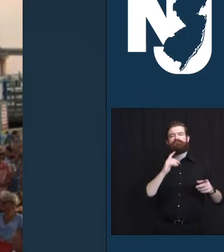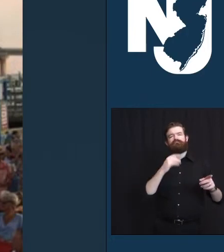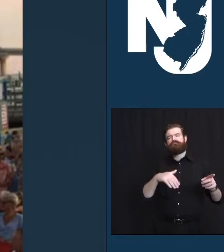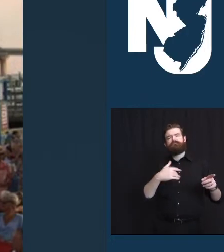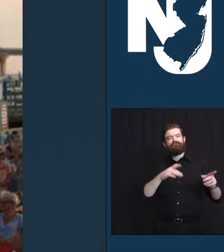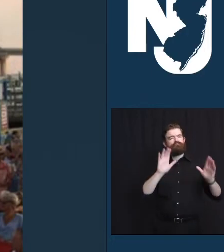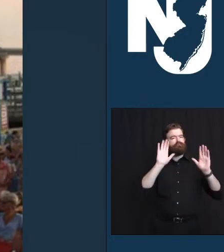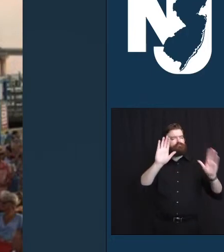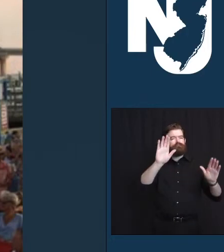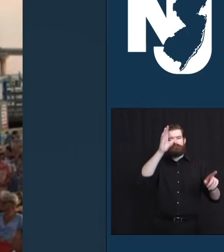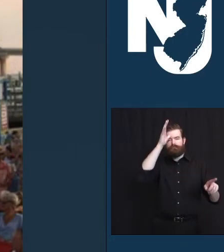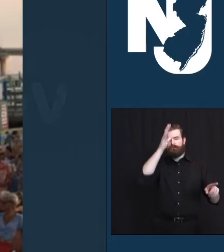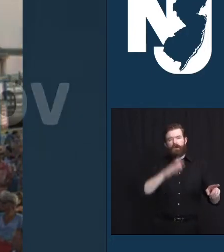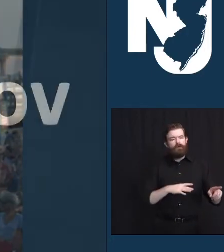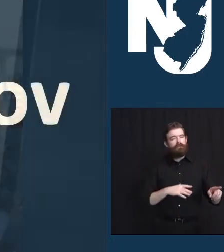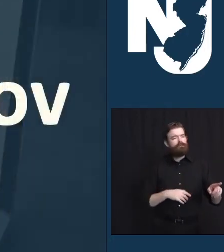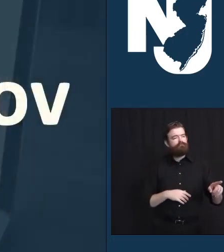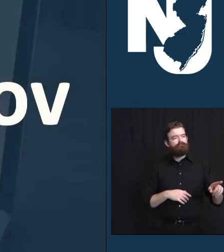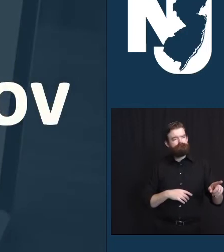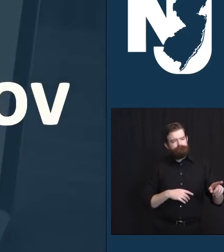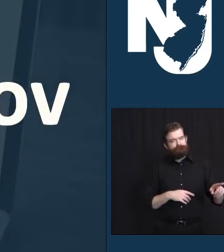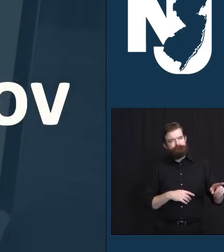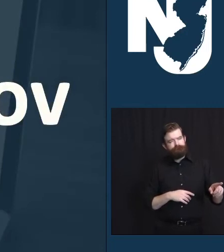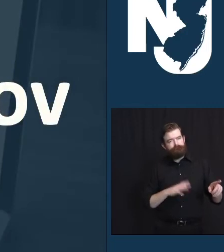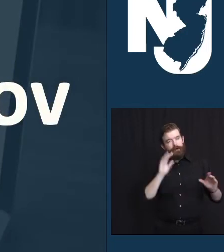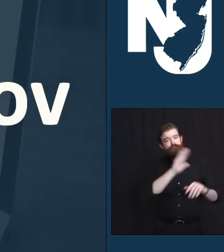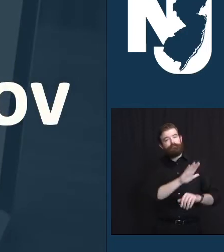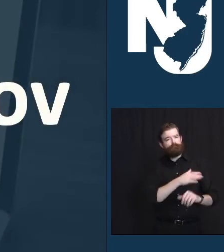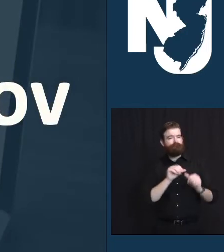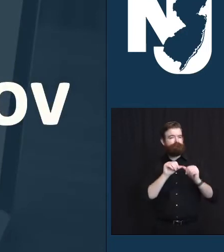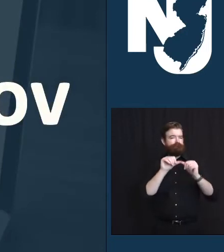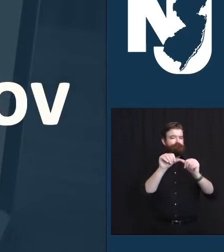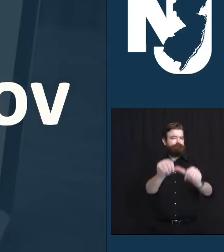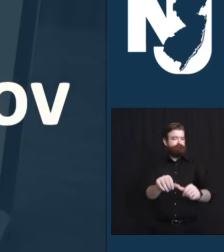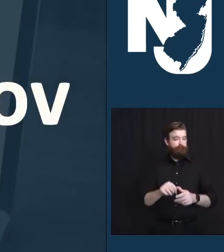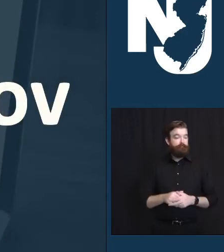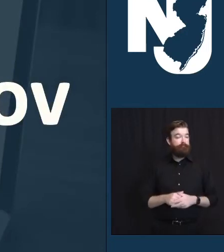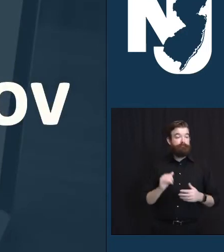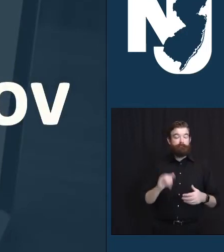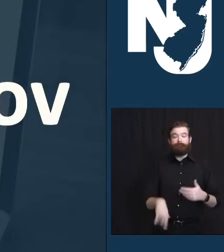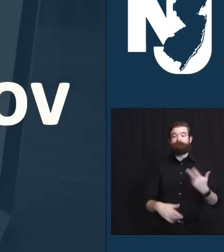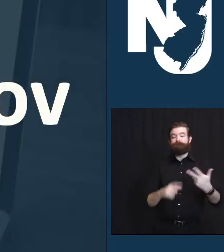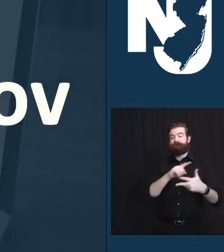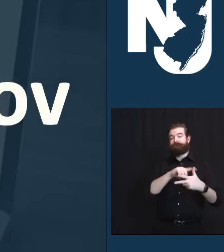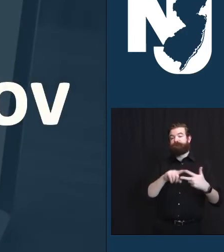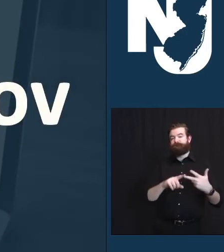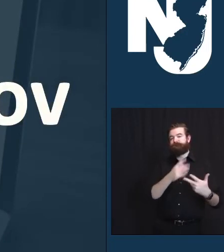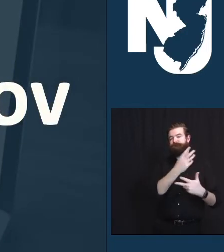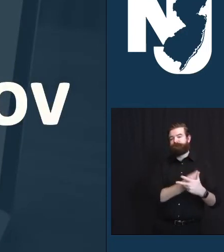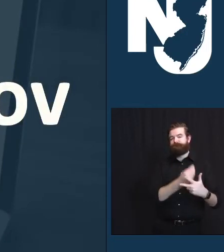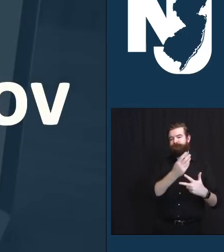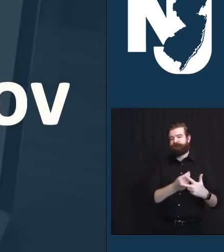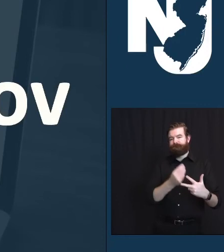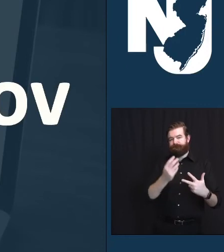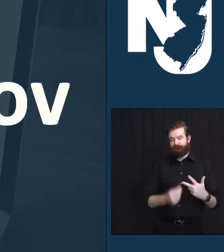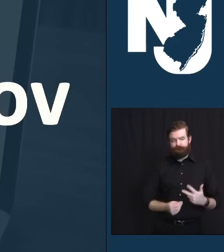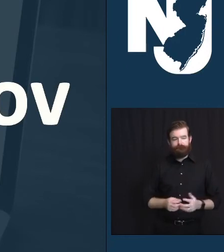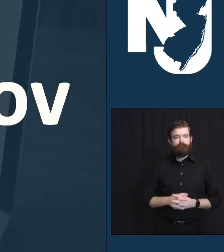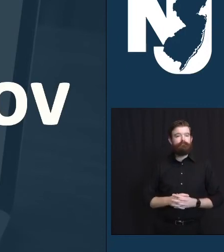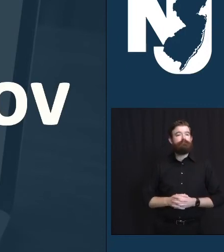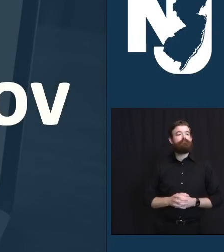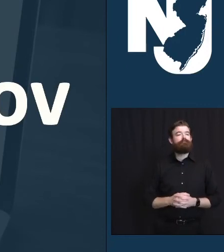play on. These are just 3 of the now more than 18,000 families whose holiday celebrations have been muted because of an